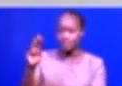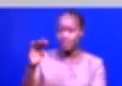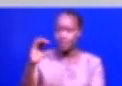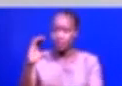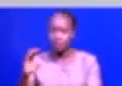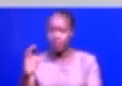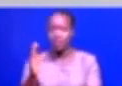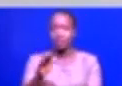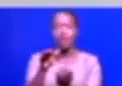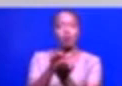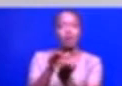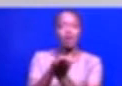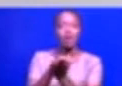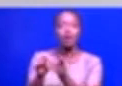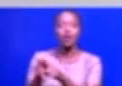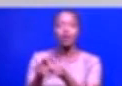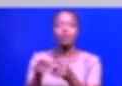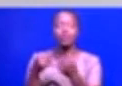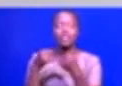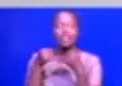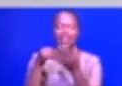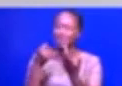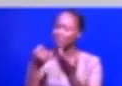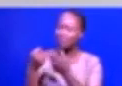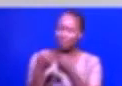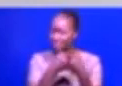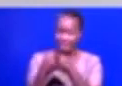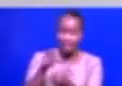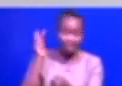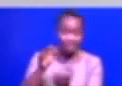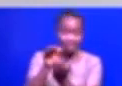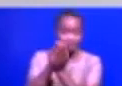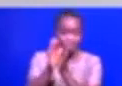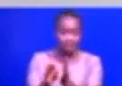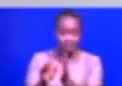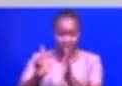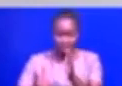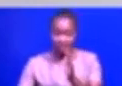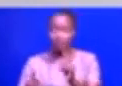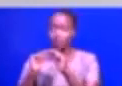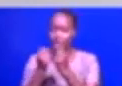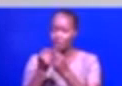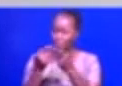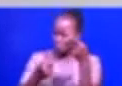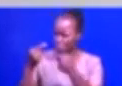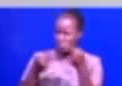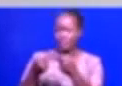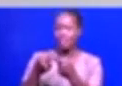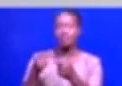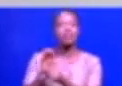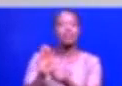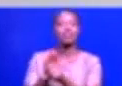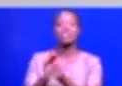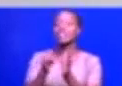gave Kisi Raptors a 3-0 run. And so that lower league is very competitive, just as